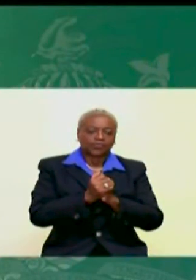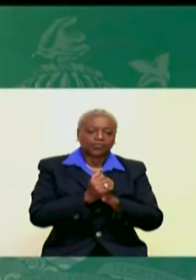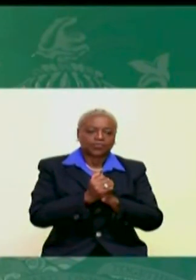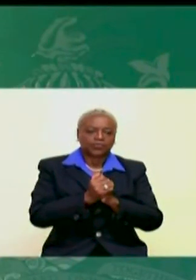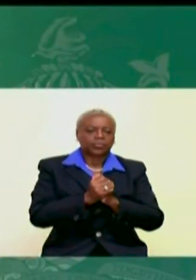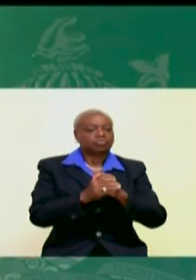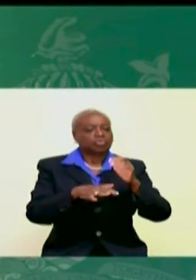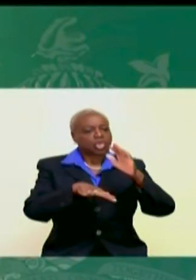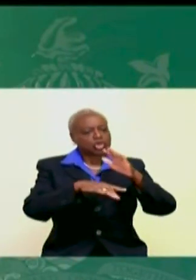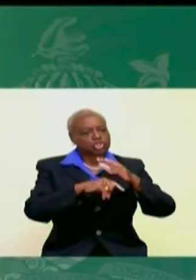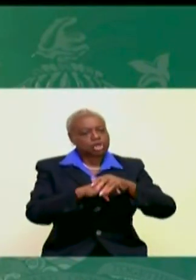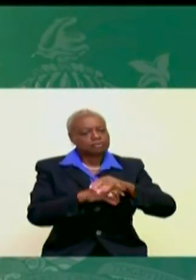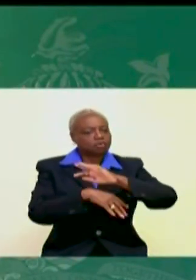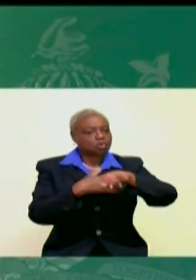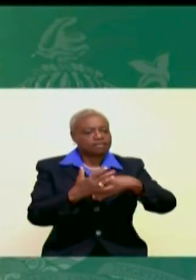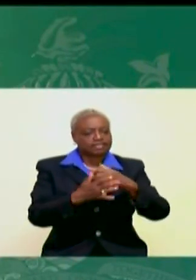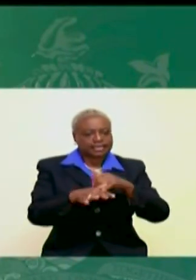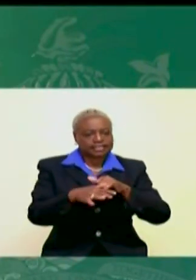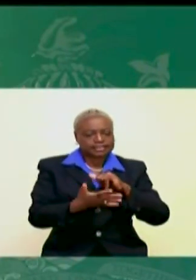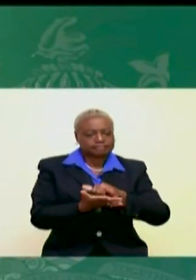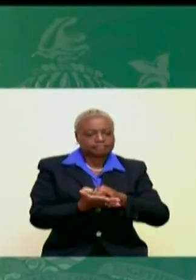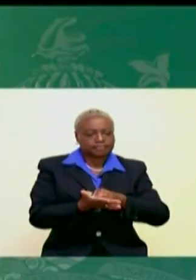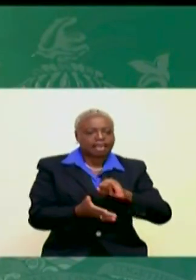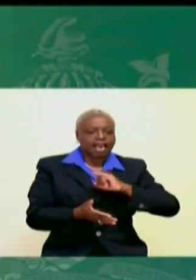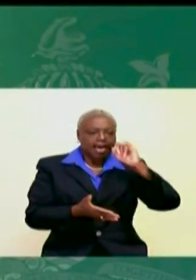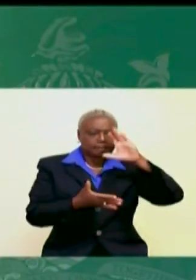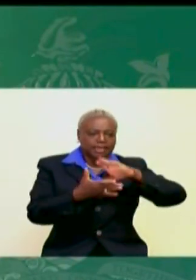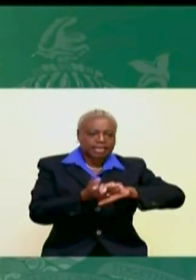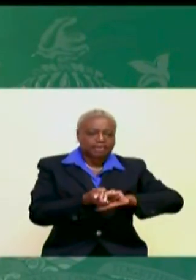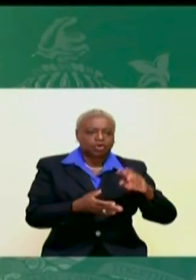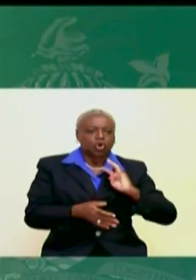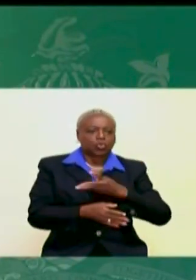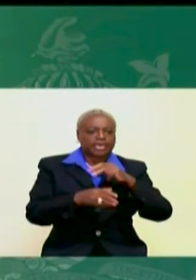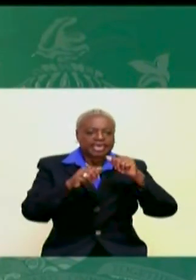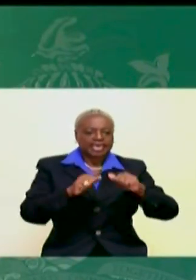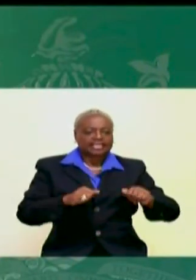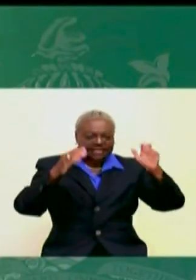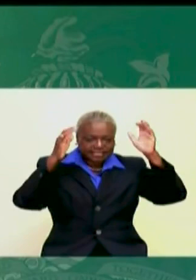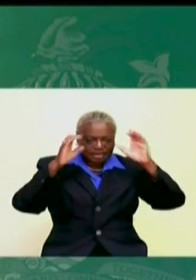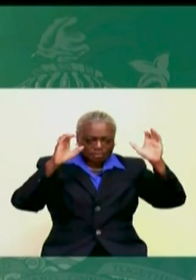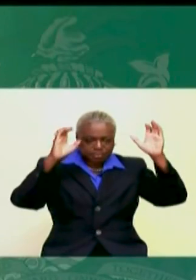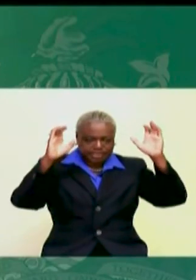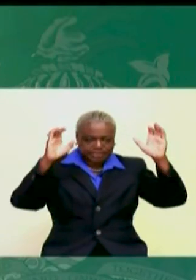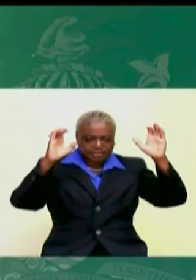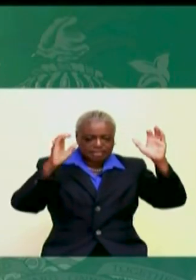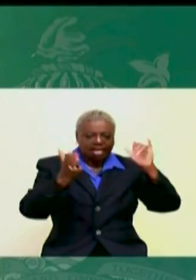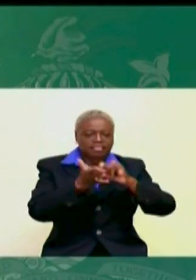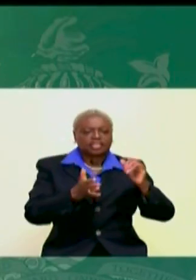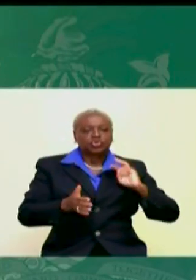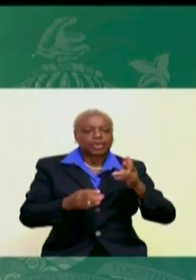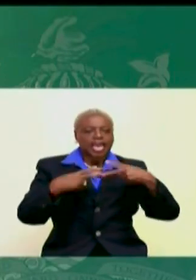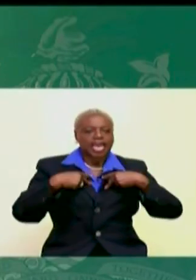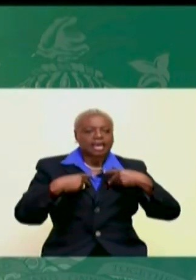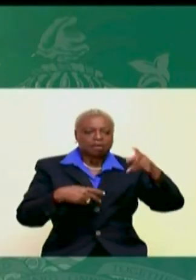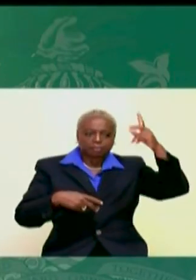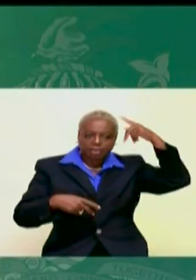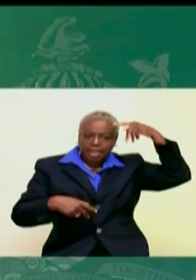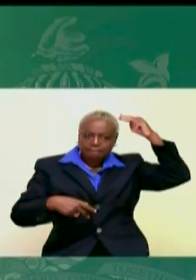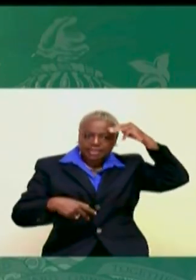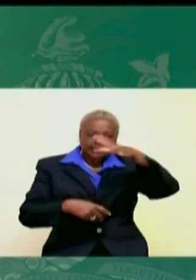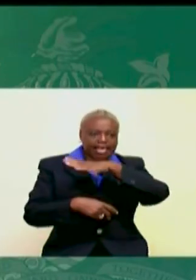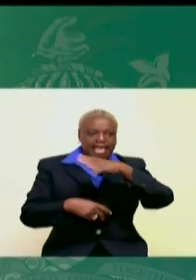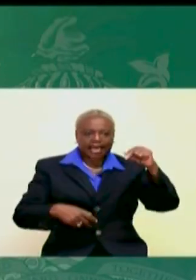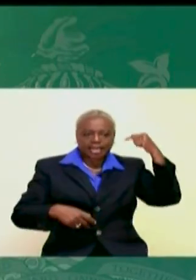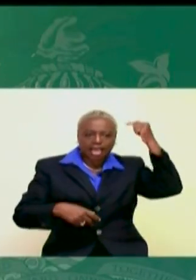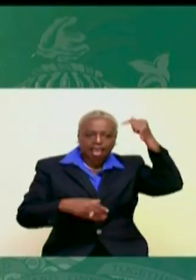On top of all of that, Madam Speaker, I believe we can celebrate the fact that we have a Prime Minister and a government that